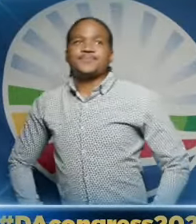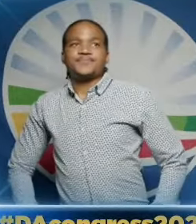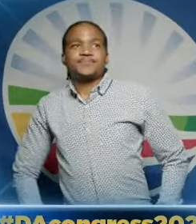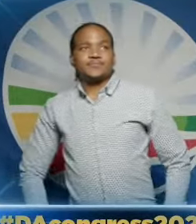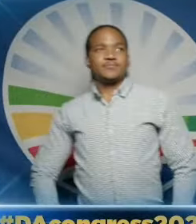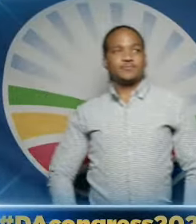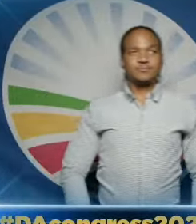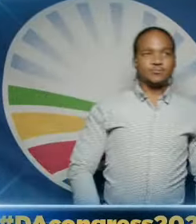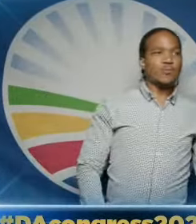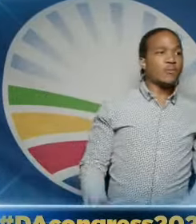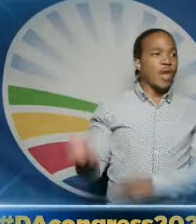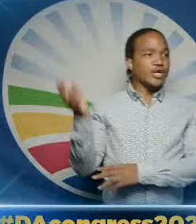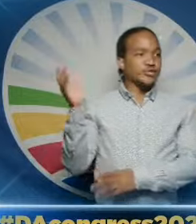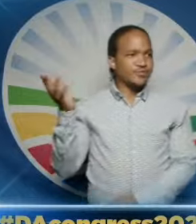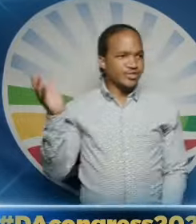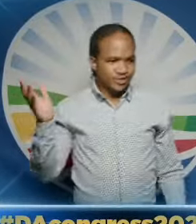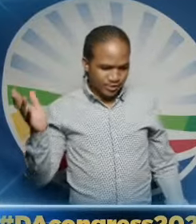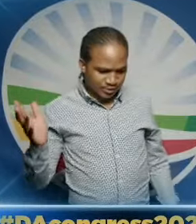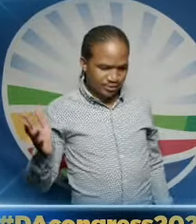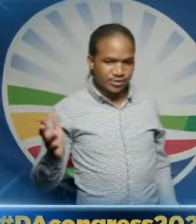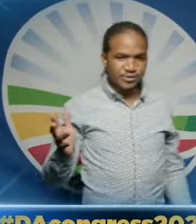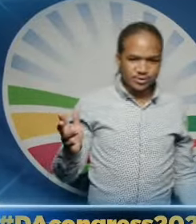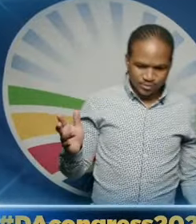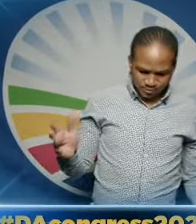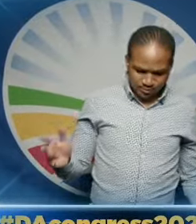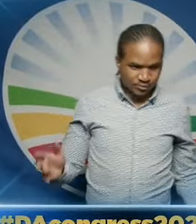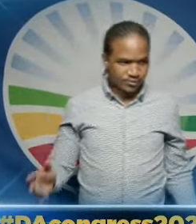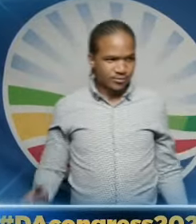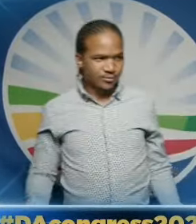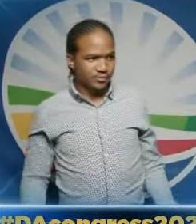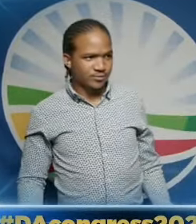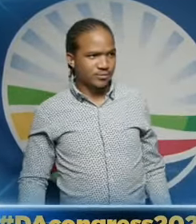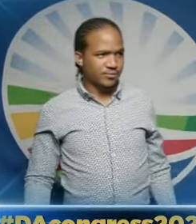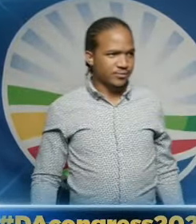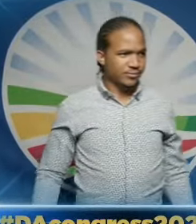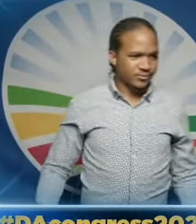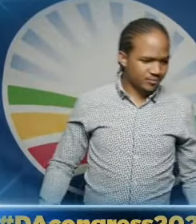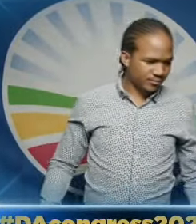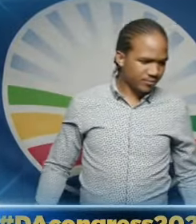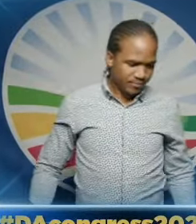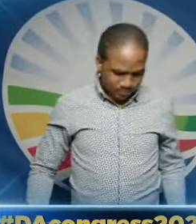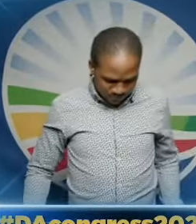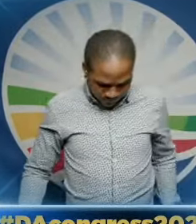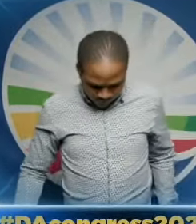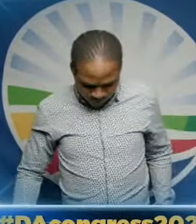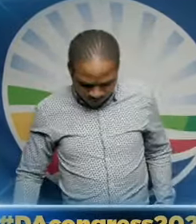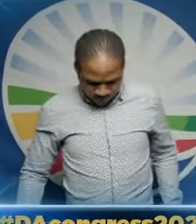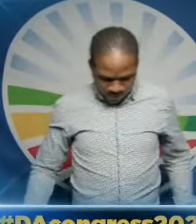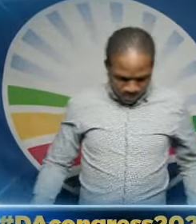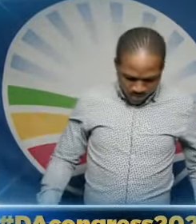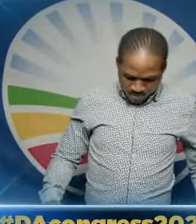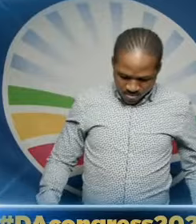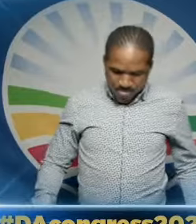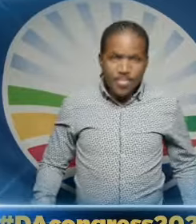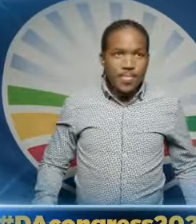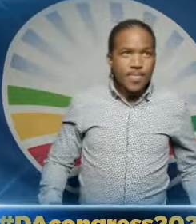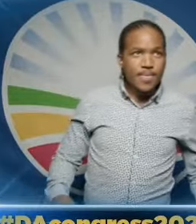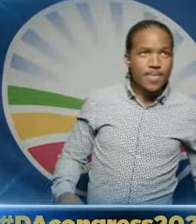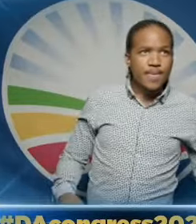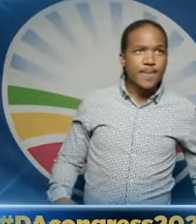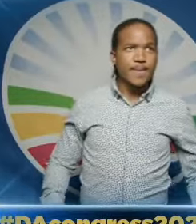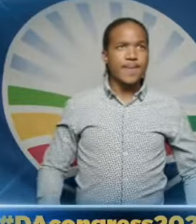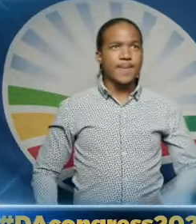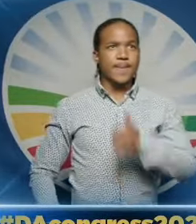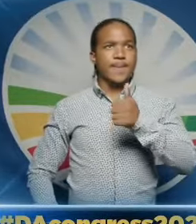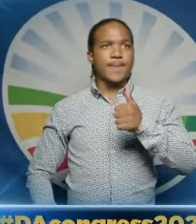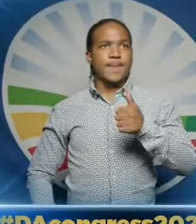candidate speeches, please welcome back to the stage our presiding officer and deputy presiding